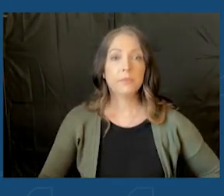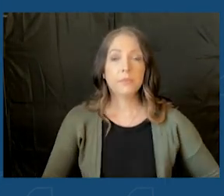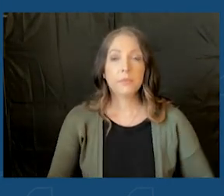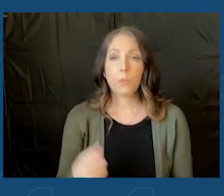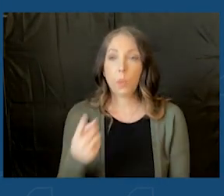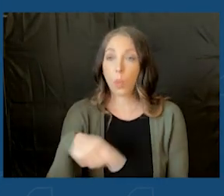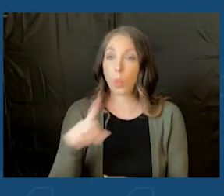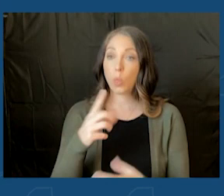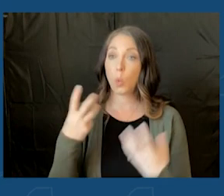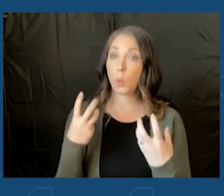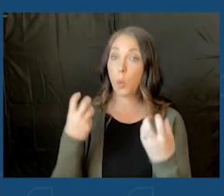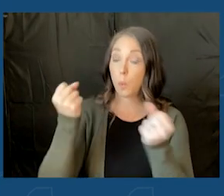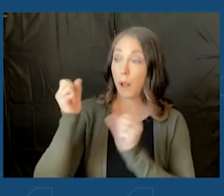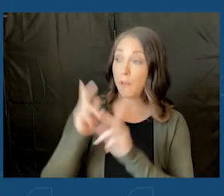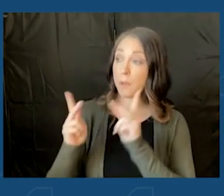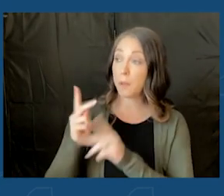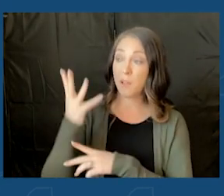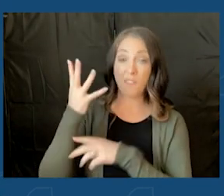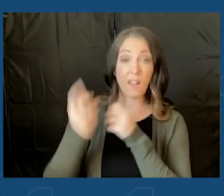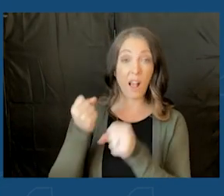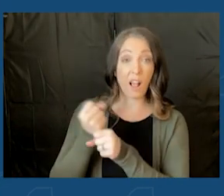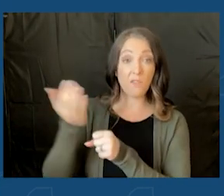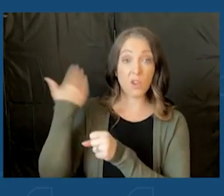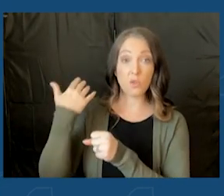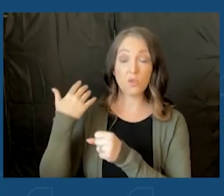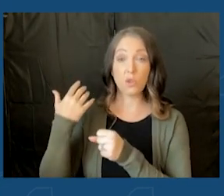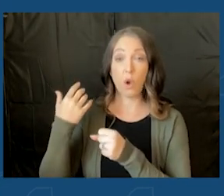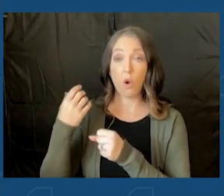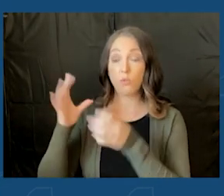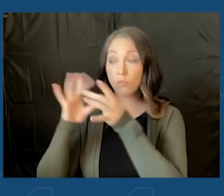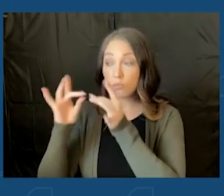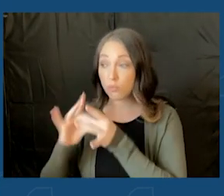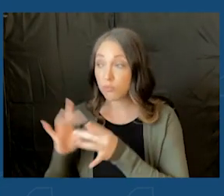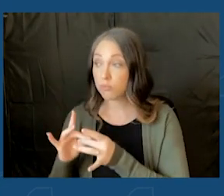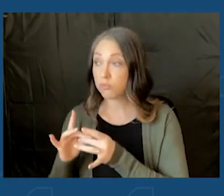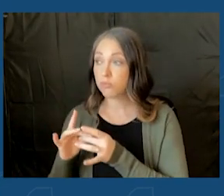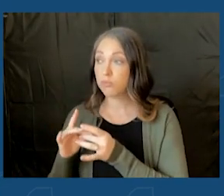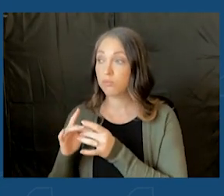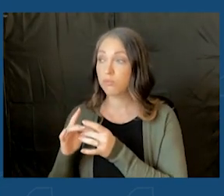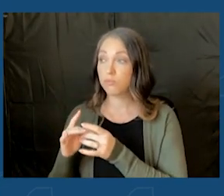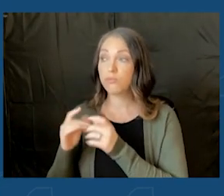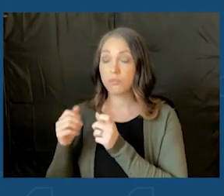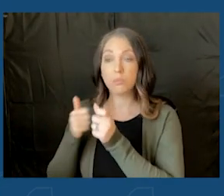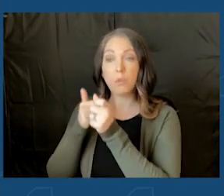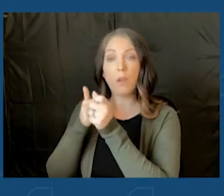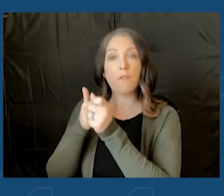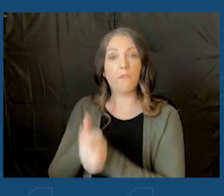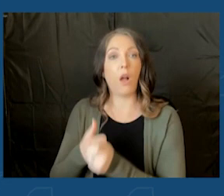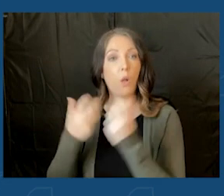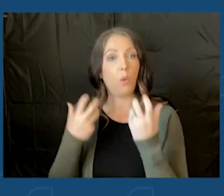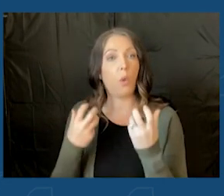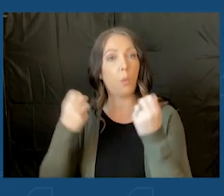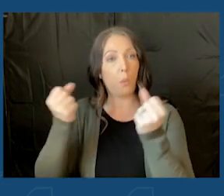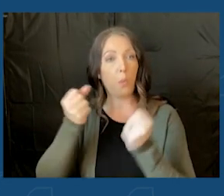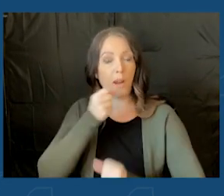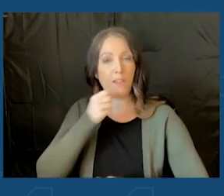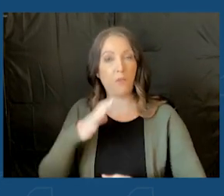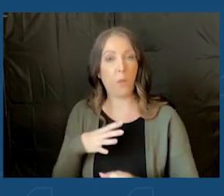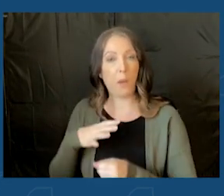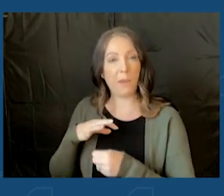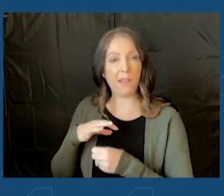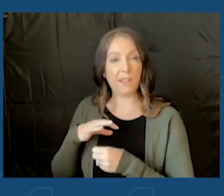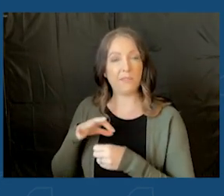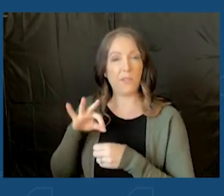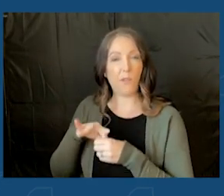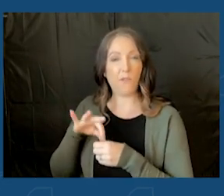years ago followed in the footsteps of those brave women, and so has every single person who's come forward